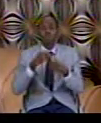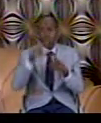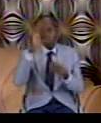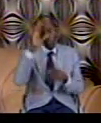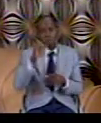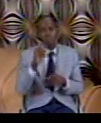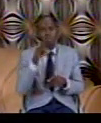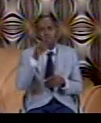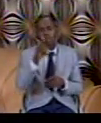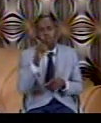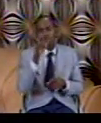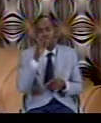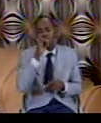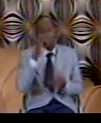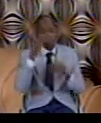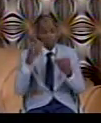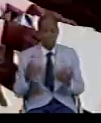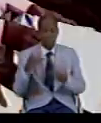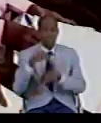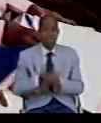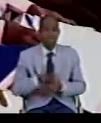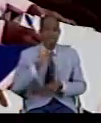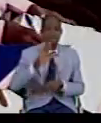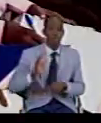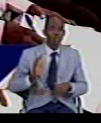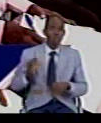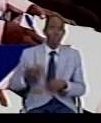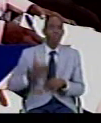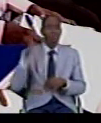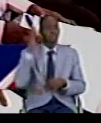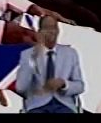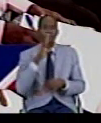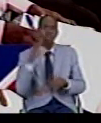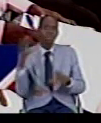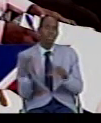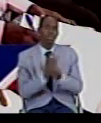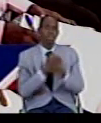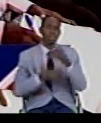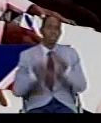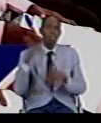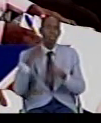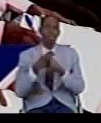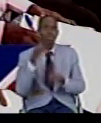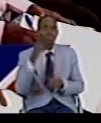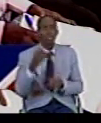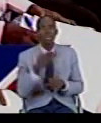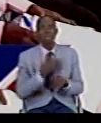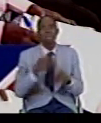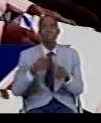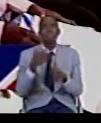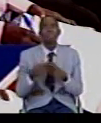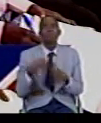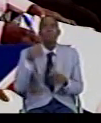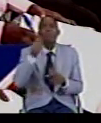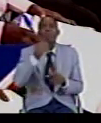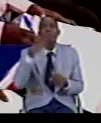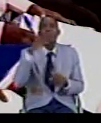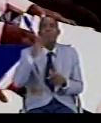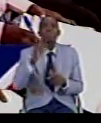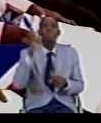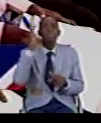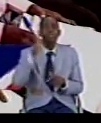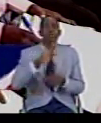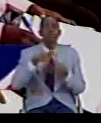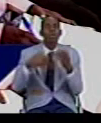fool, this night thy soul shall be required of thee. Then whose shall those